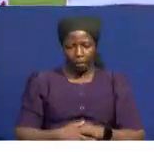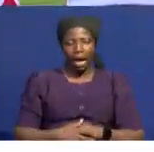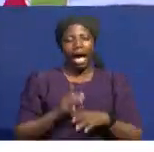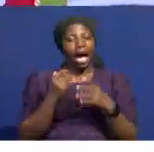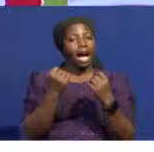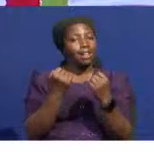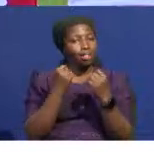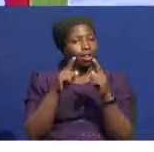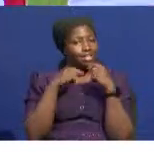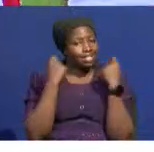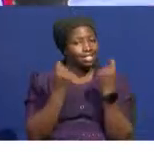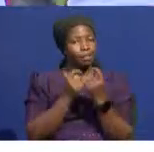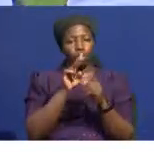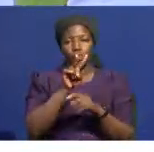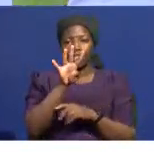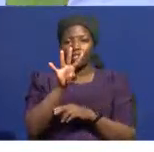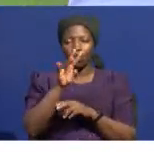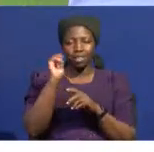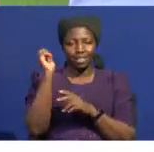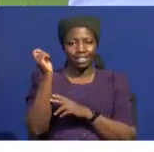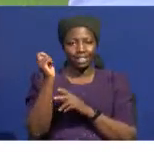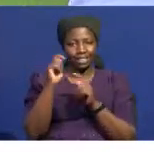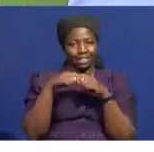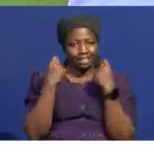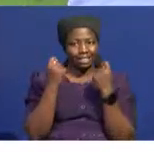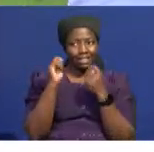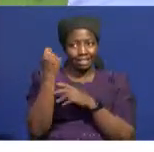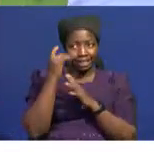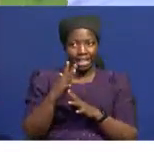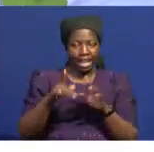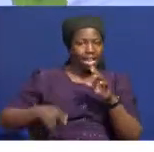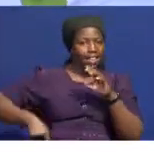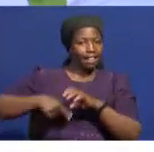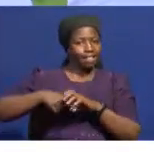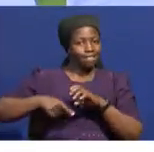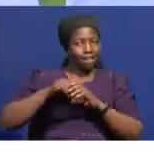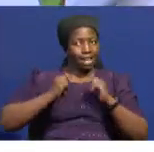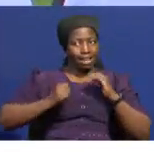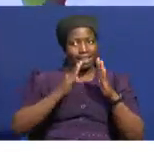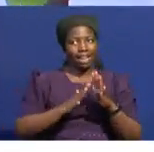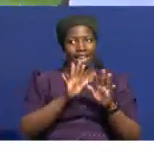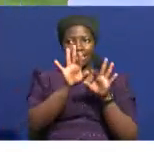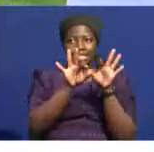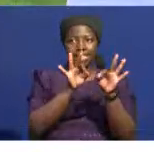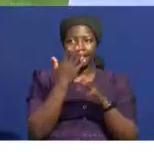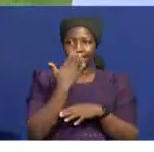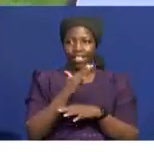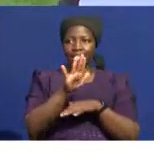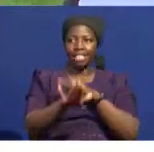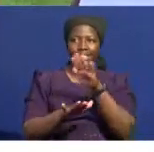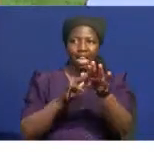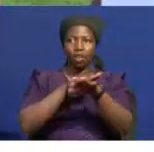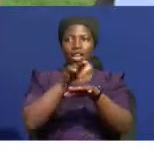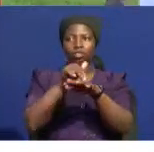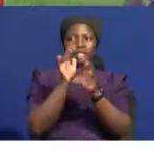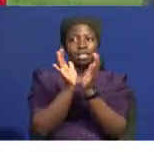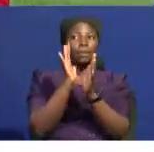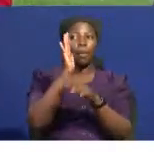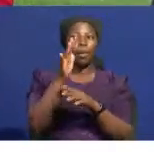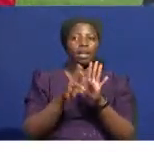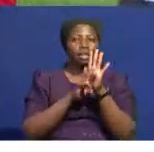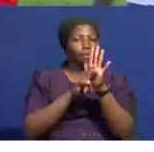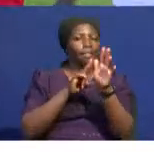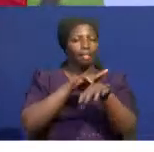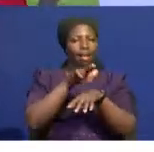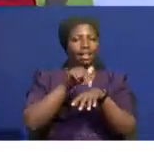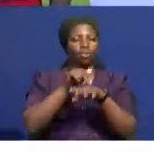team of 24 Kenyan sprinters had been selected here at the Nyayo National Stadium and will be representing the nation at the World